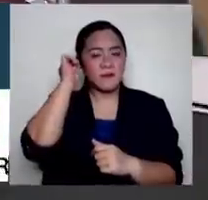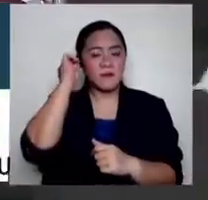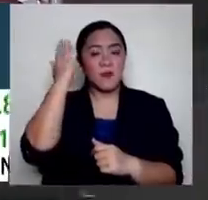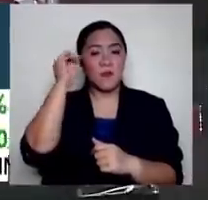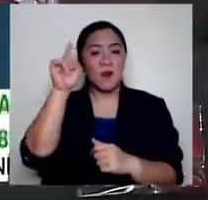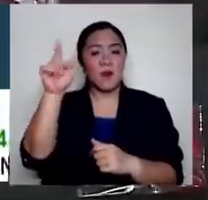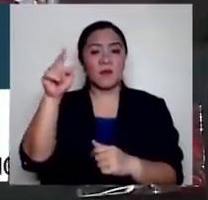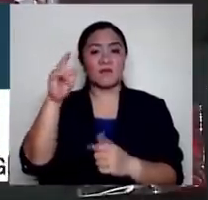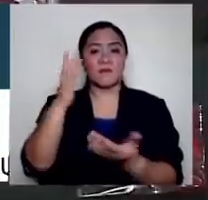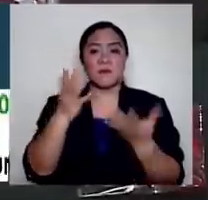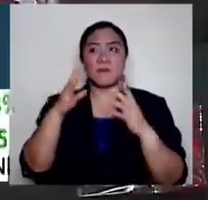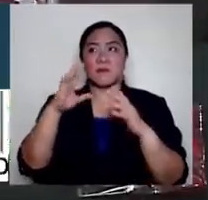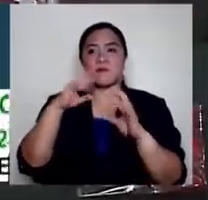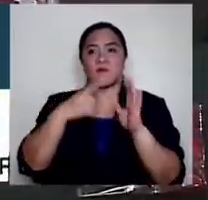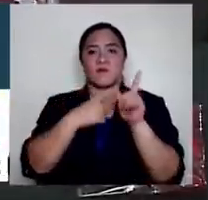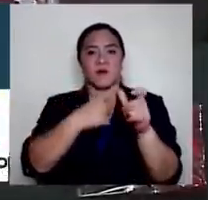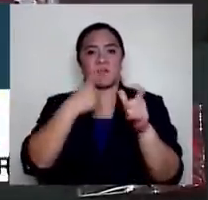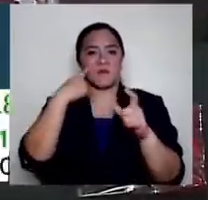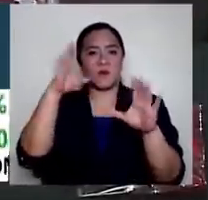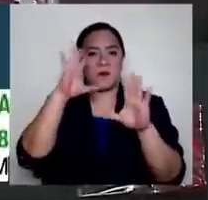for